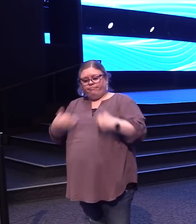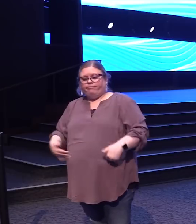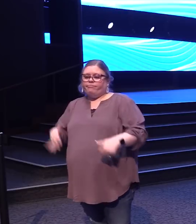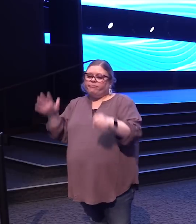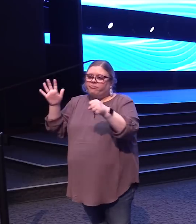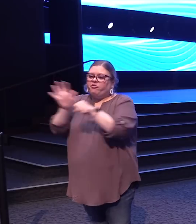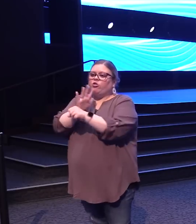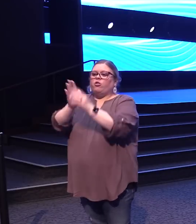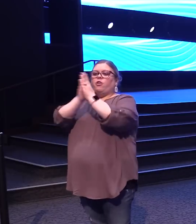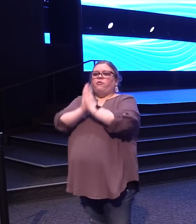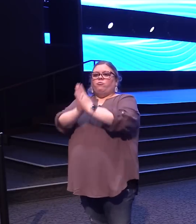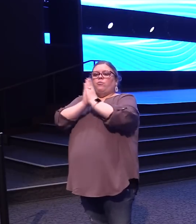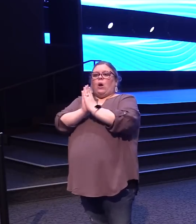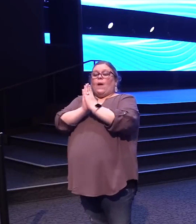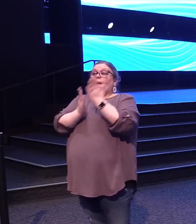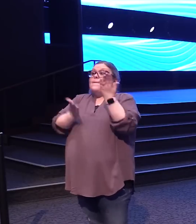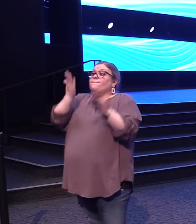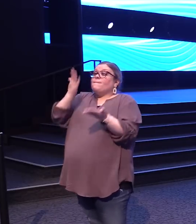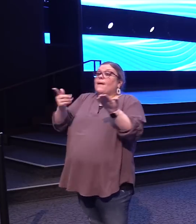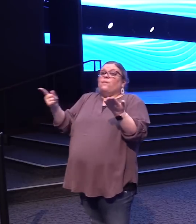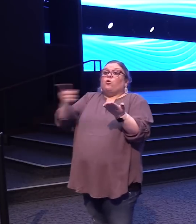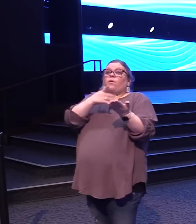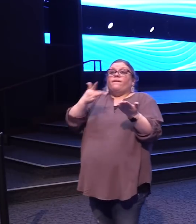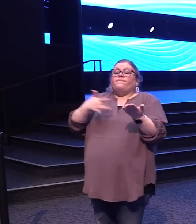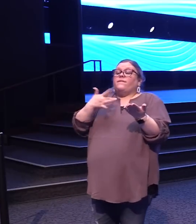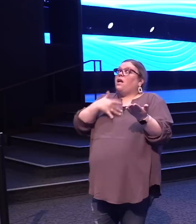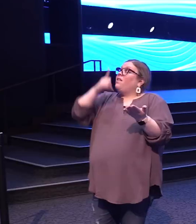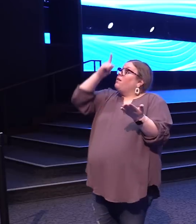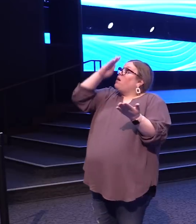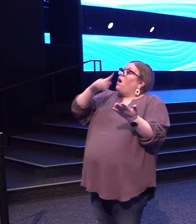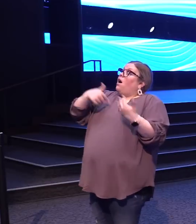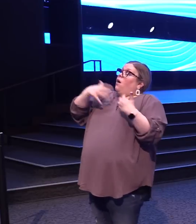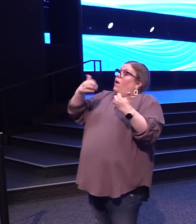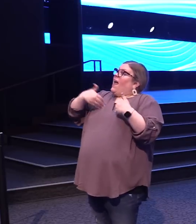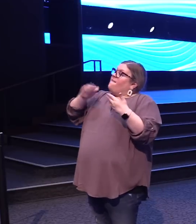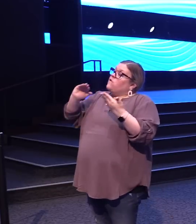of prayer. And maybe you just feel, God, I want to have a new